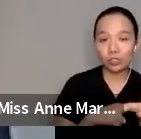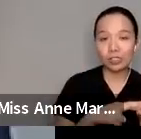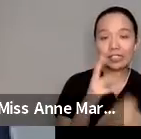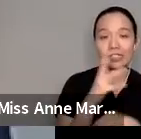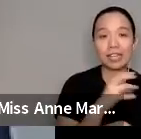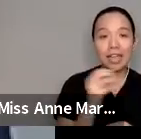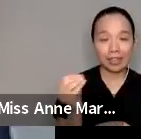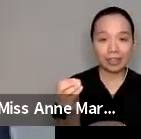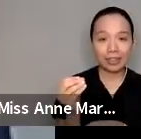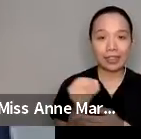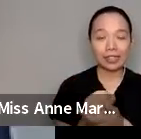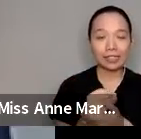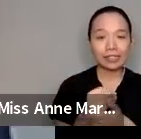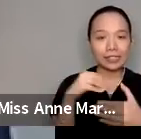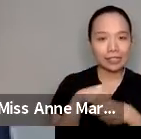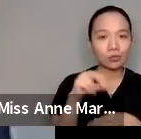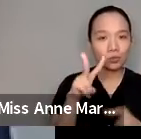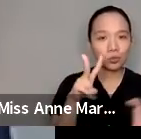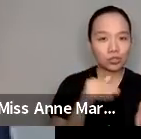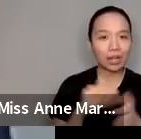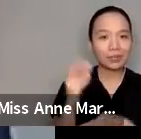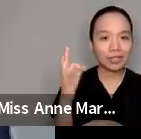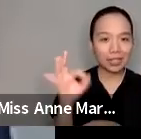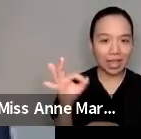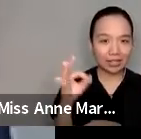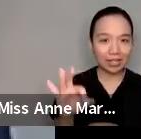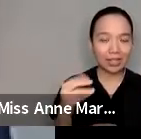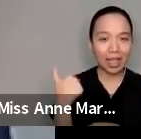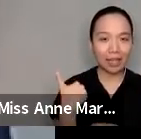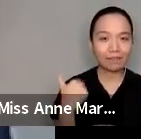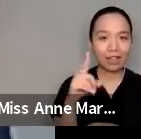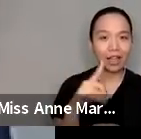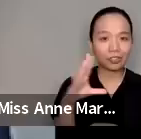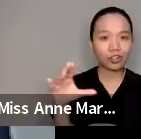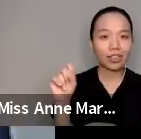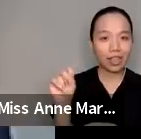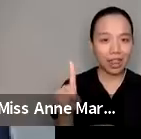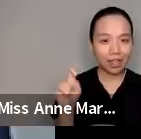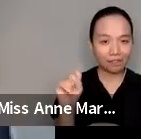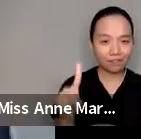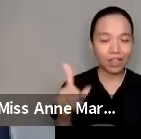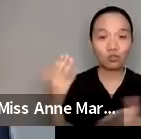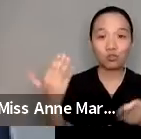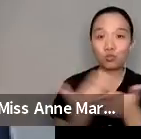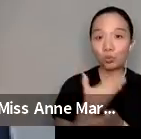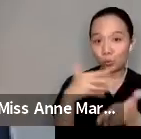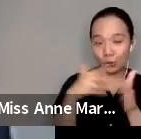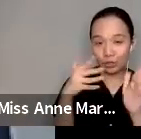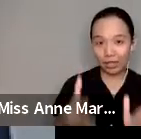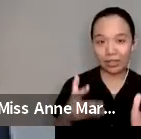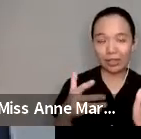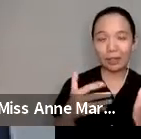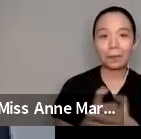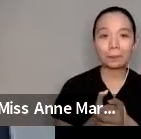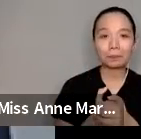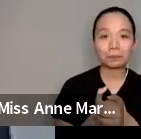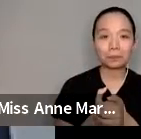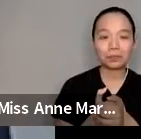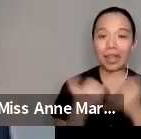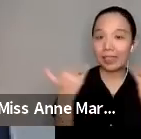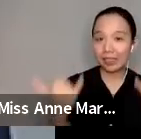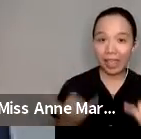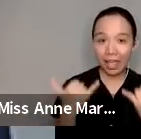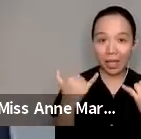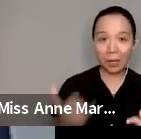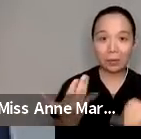and in 2019, 111 freshmen, and now